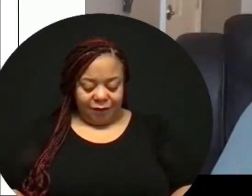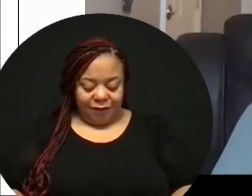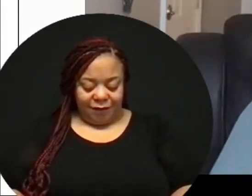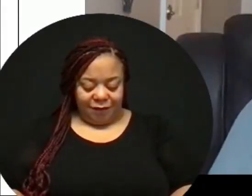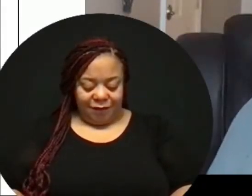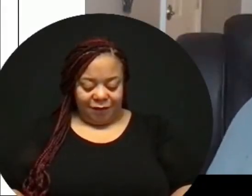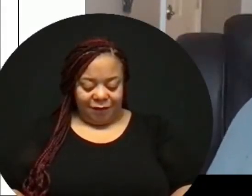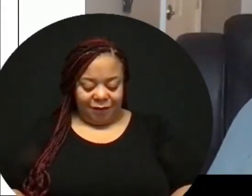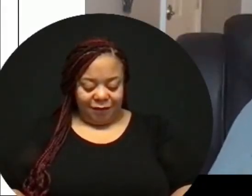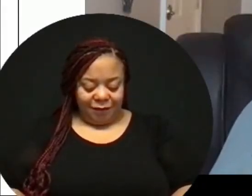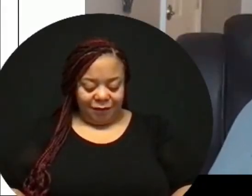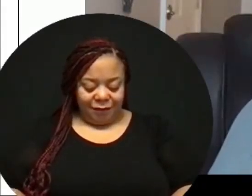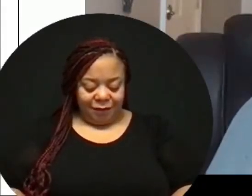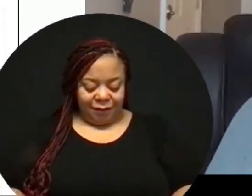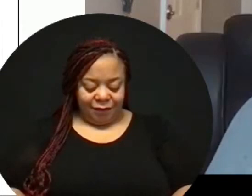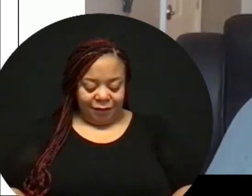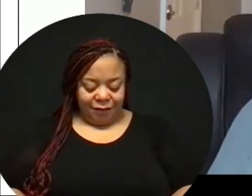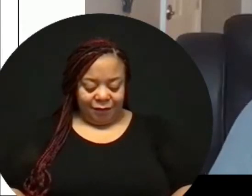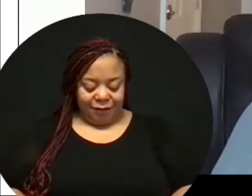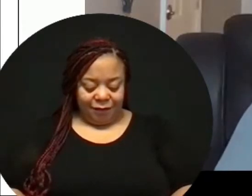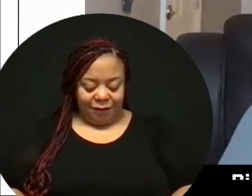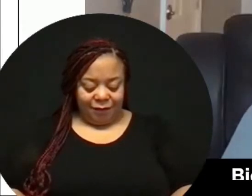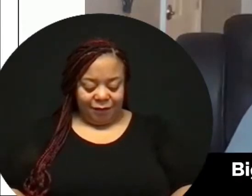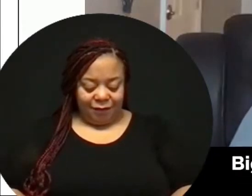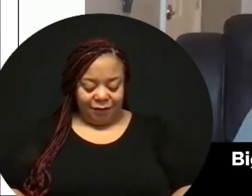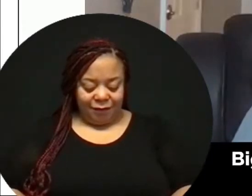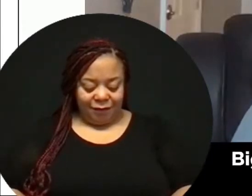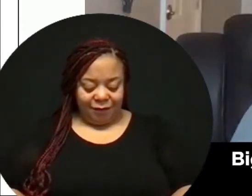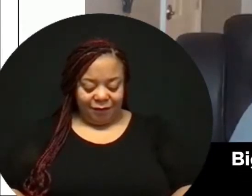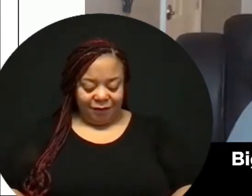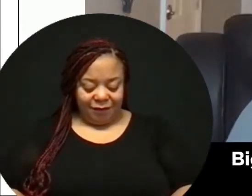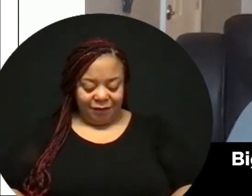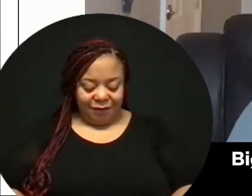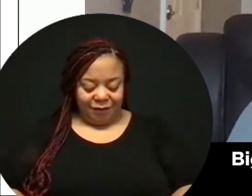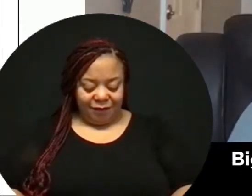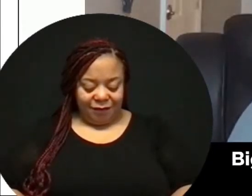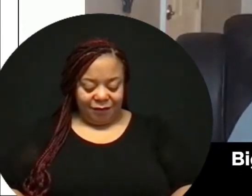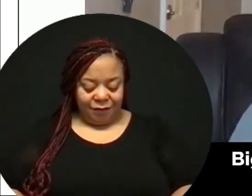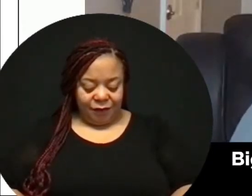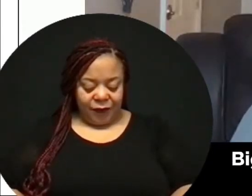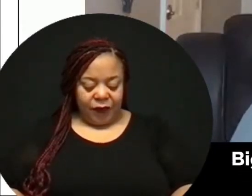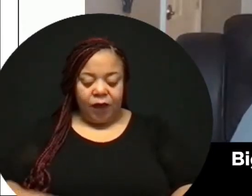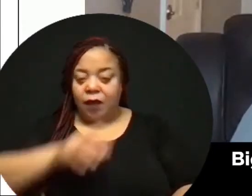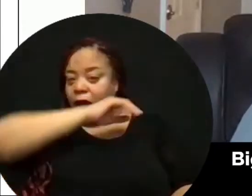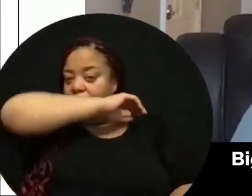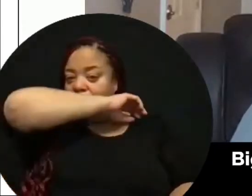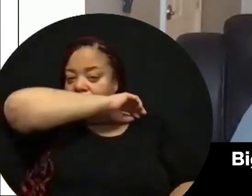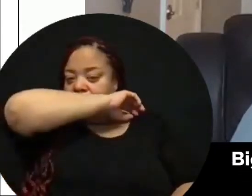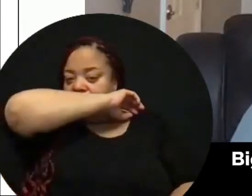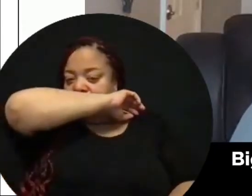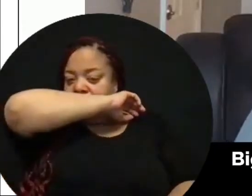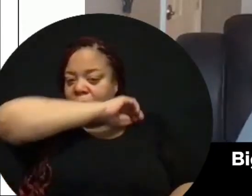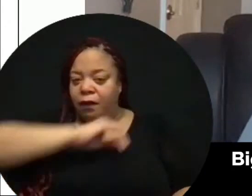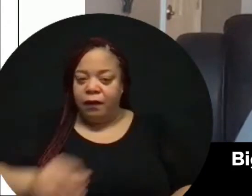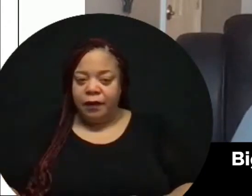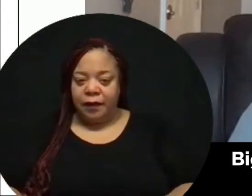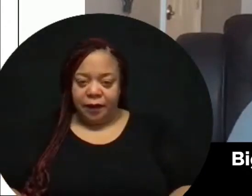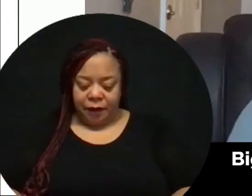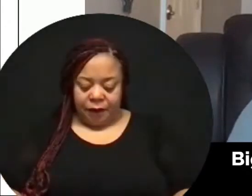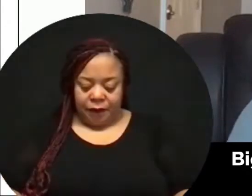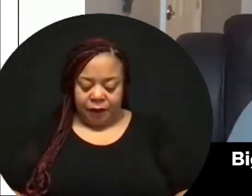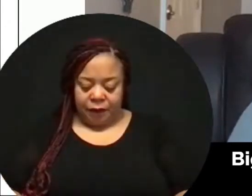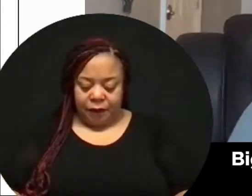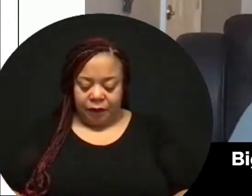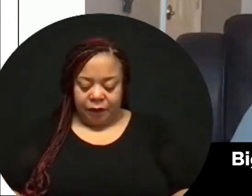lot of labor to be able to build things like missiles, or things also like as seemingly innocuous as